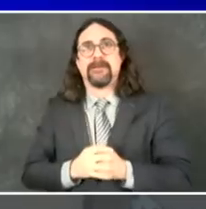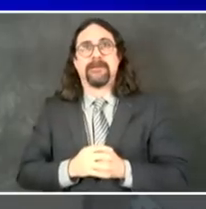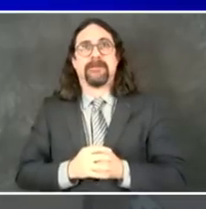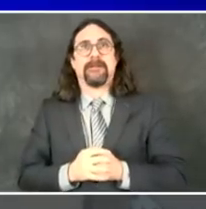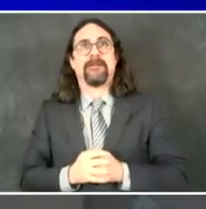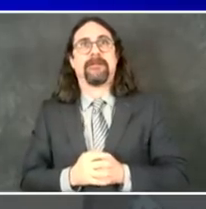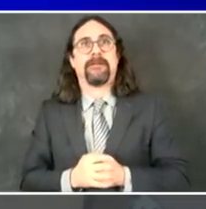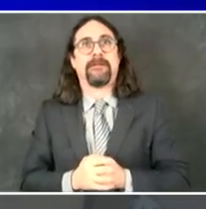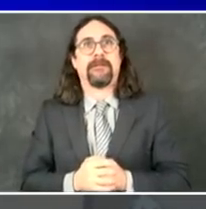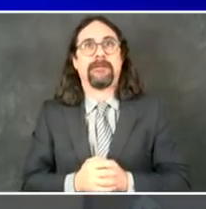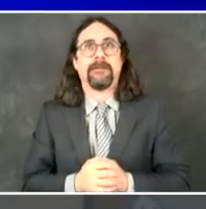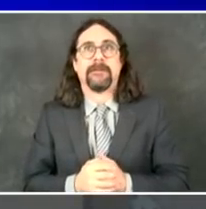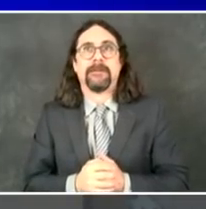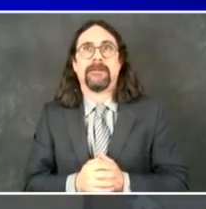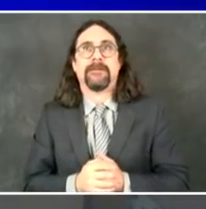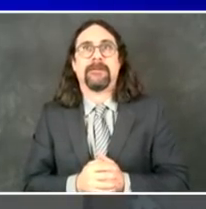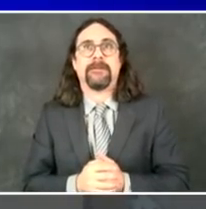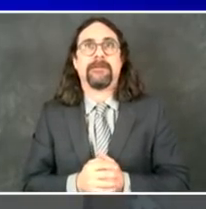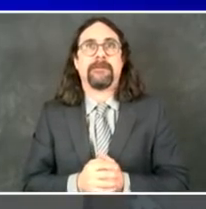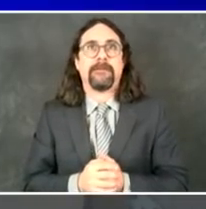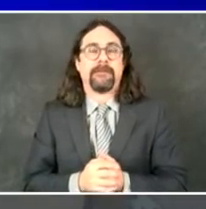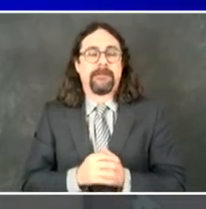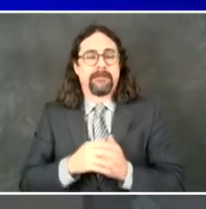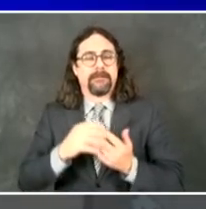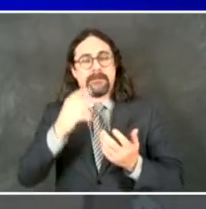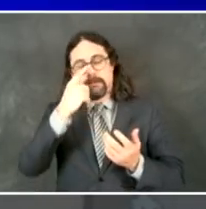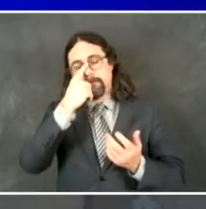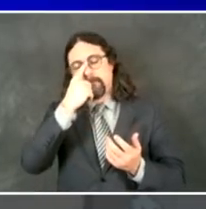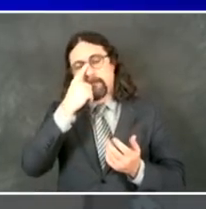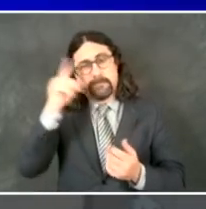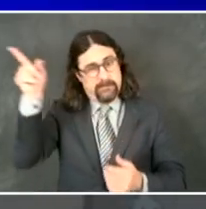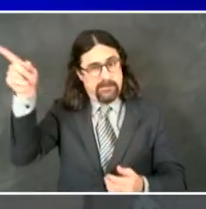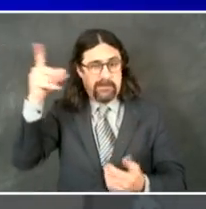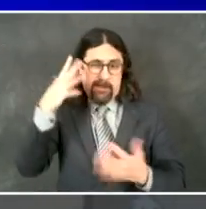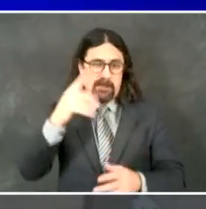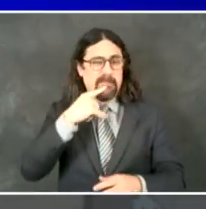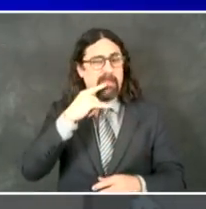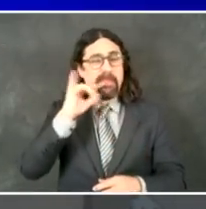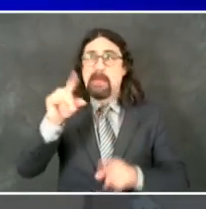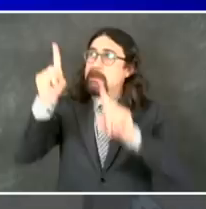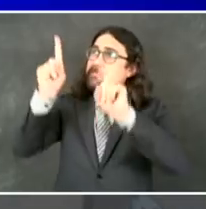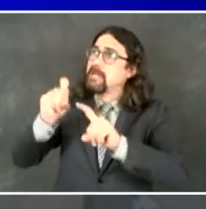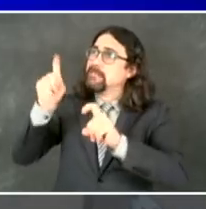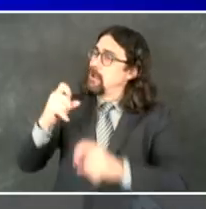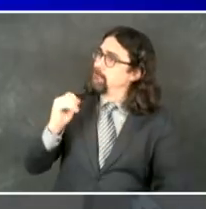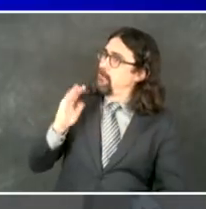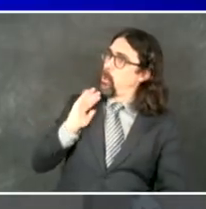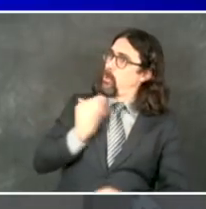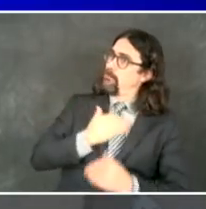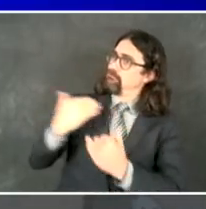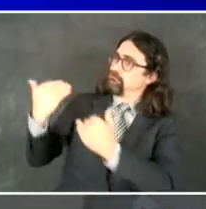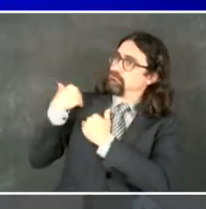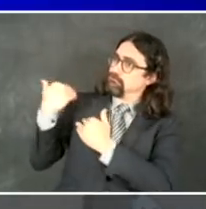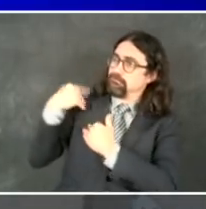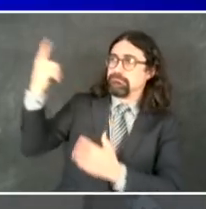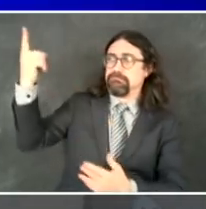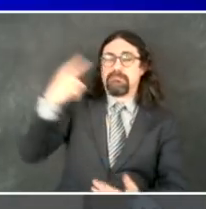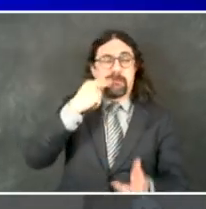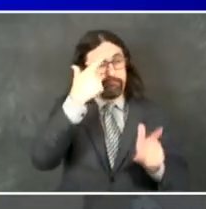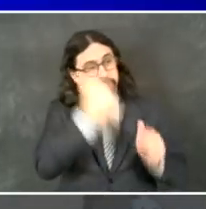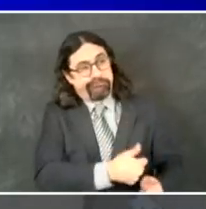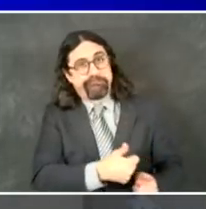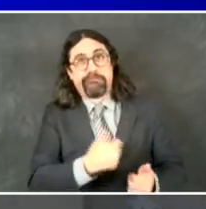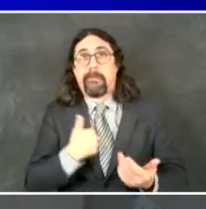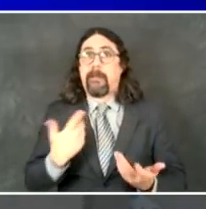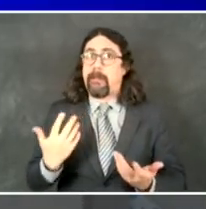all its tools to secure the supply chain, to make sure the test kits originally and the lab